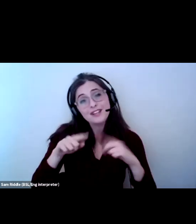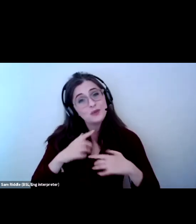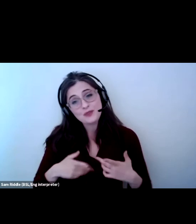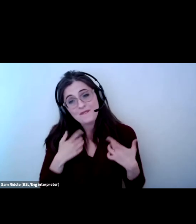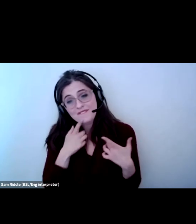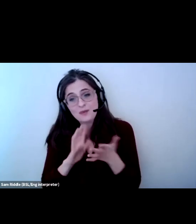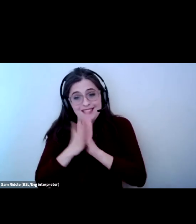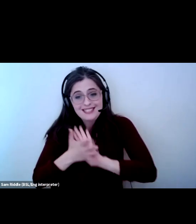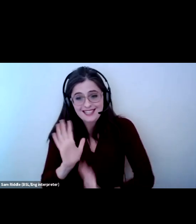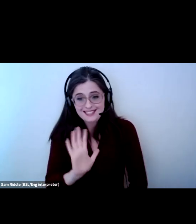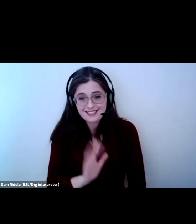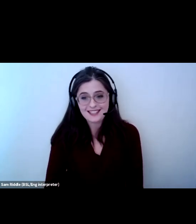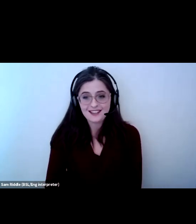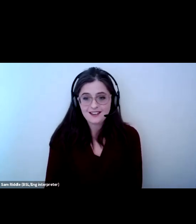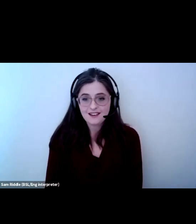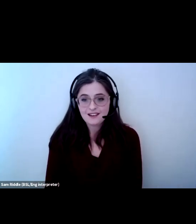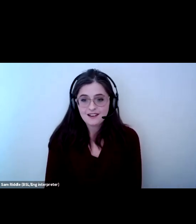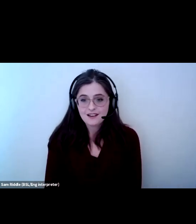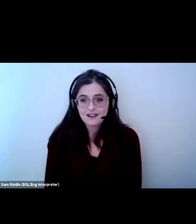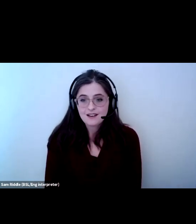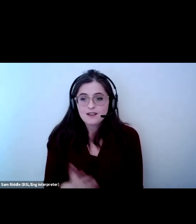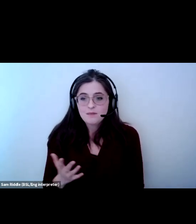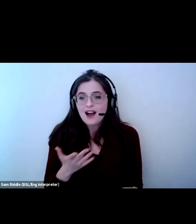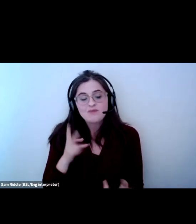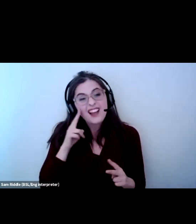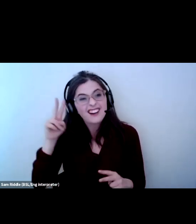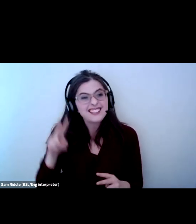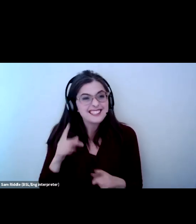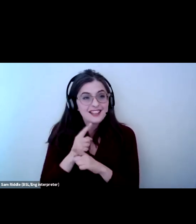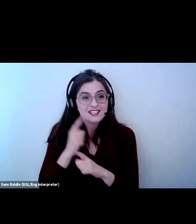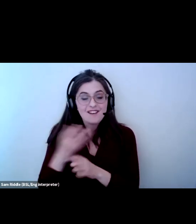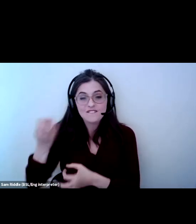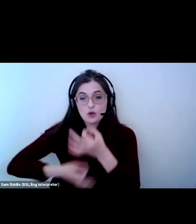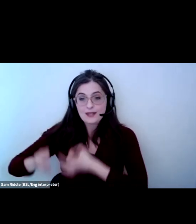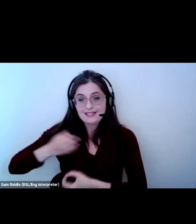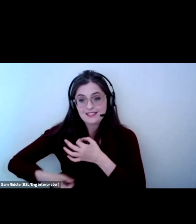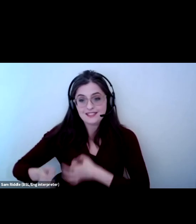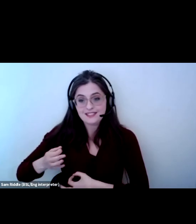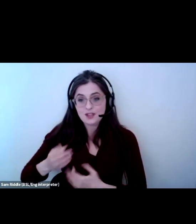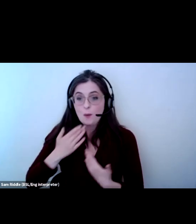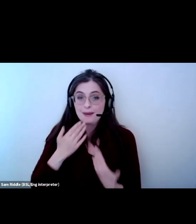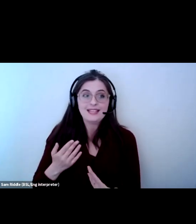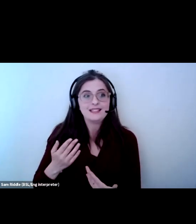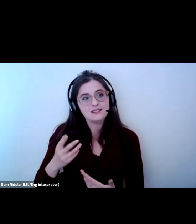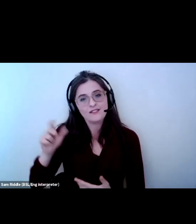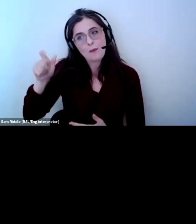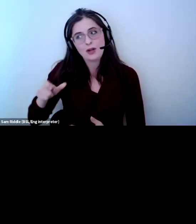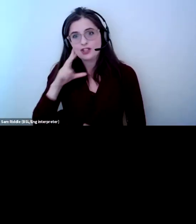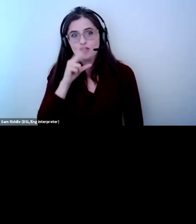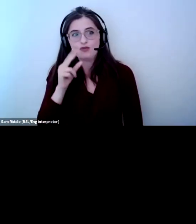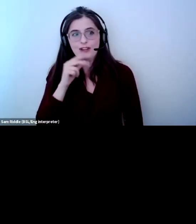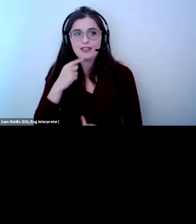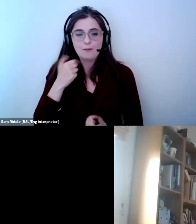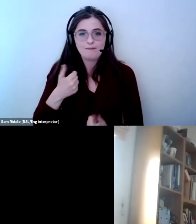end. And I won't be able to see the chat for questions, so please do say them out loud for me, if that's all